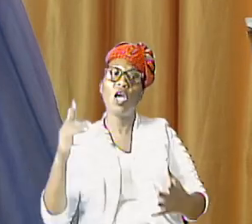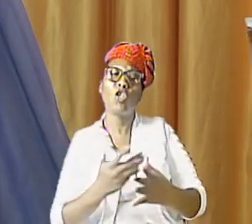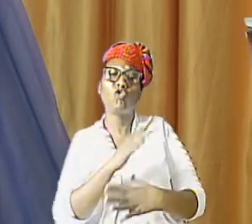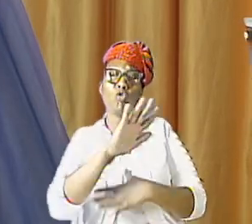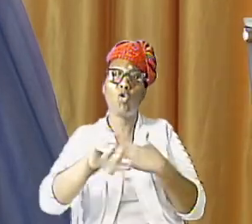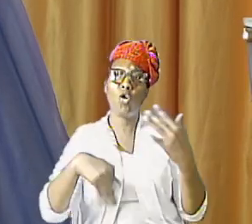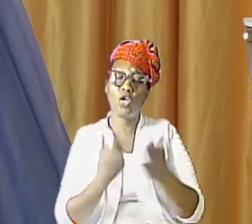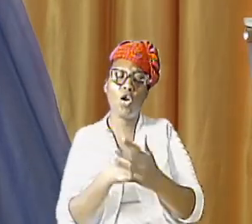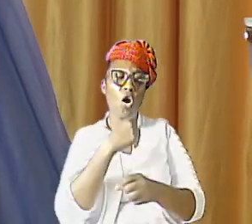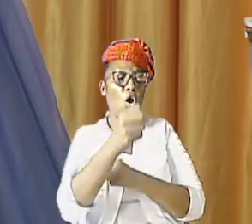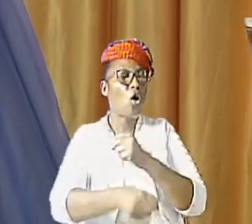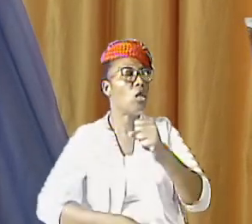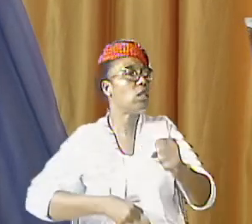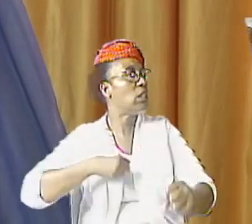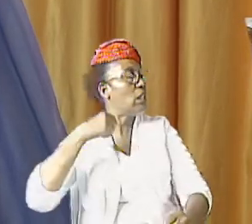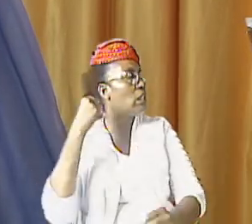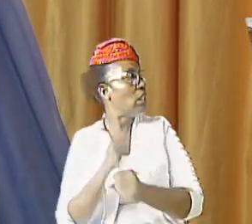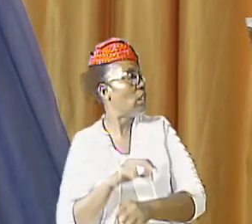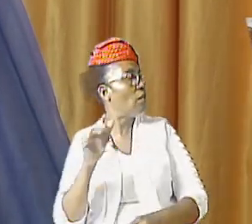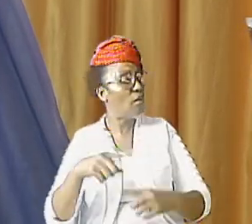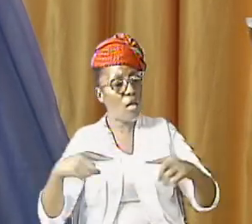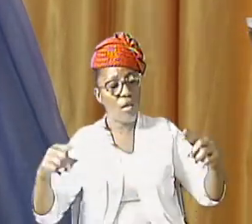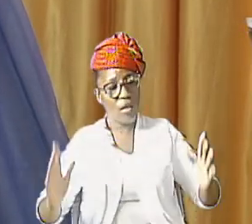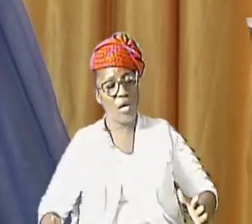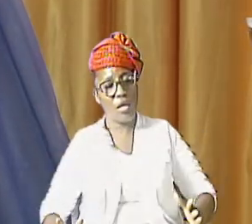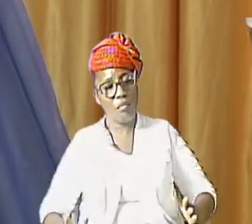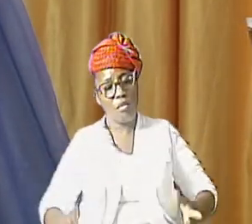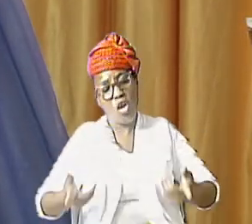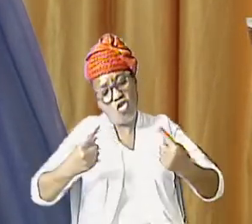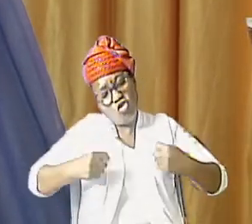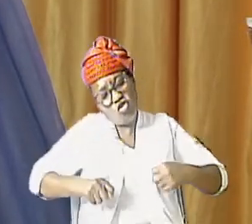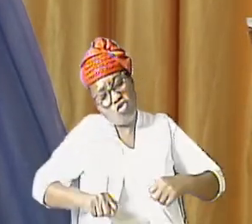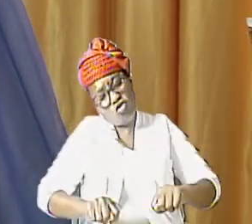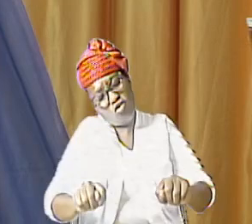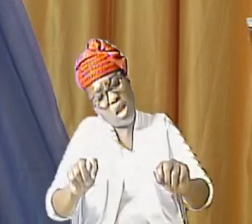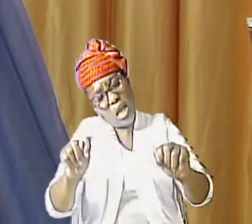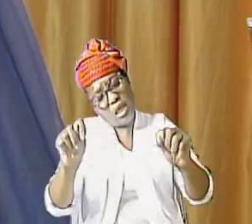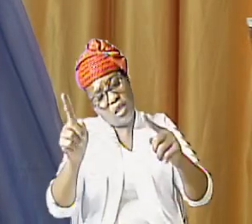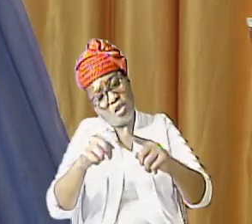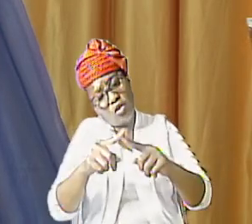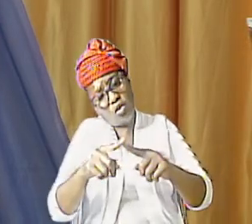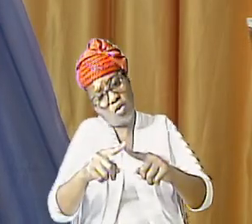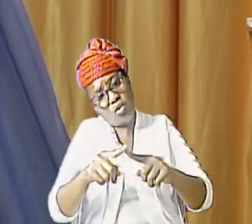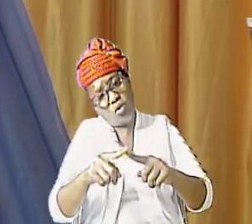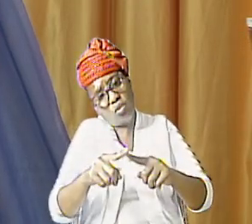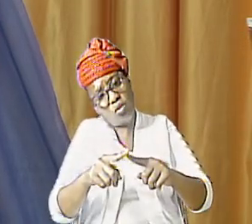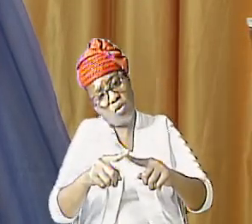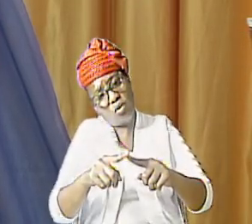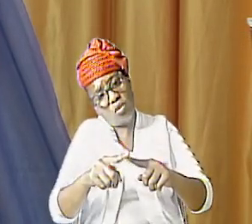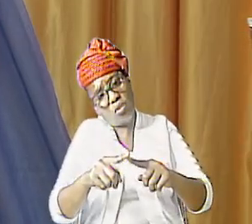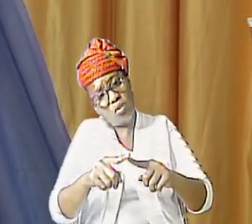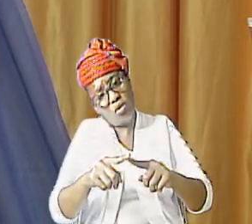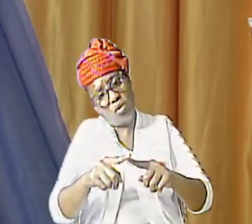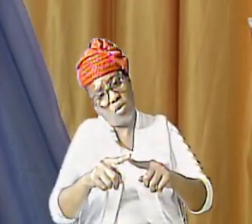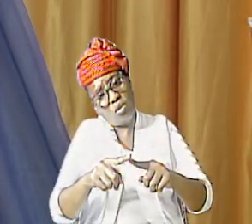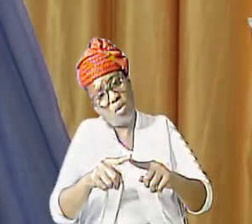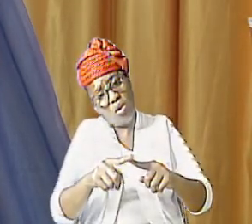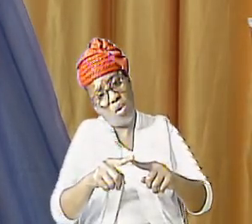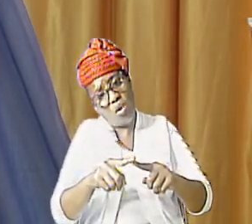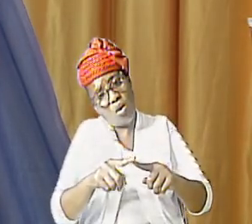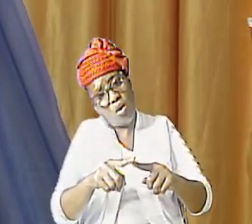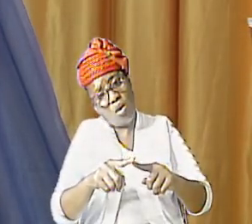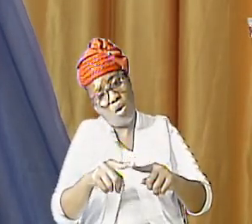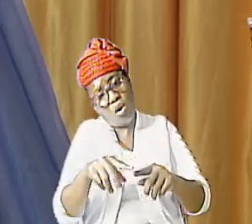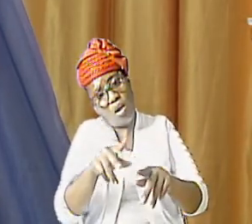throughout all the years that the enemy has been trying to get rid of the church or to keep